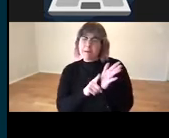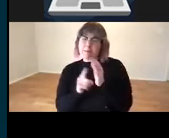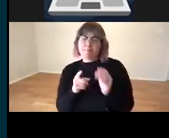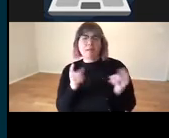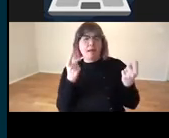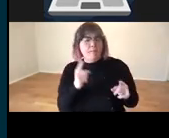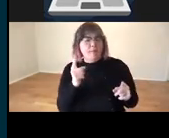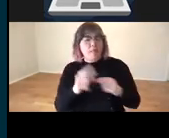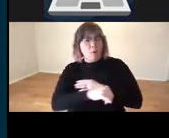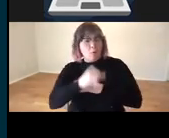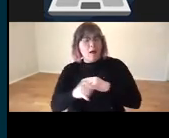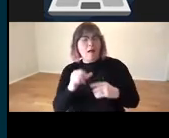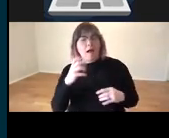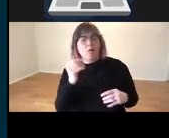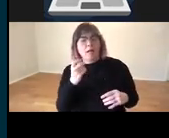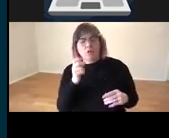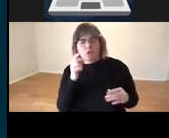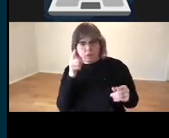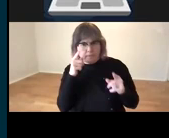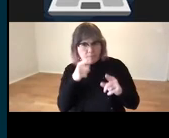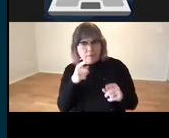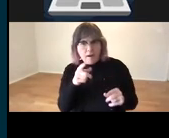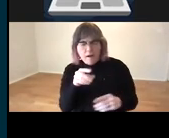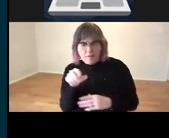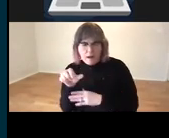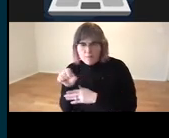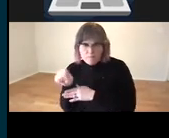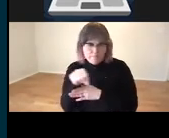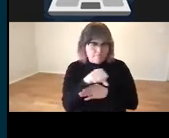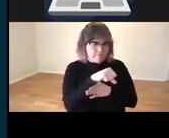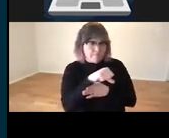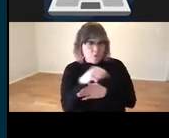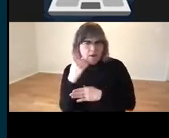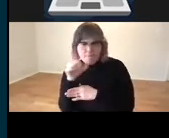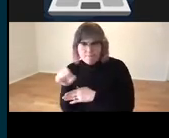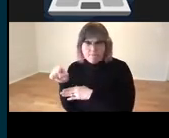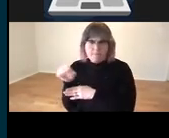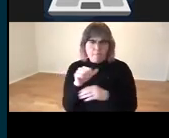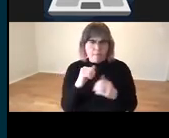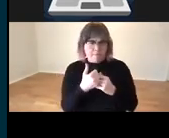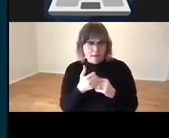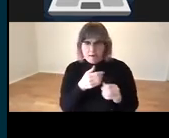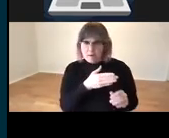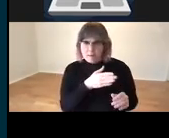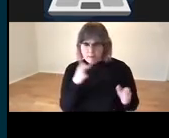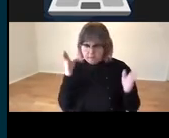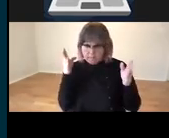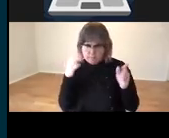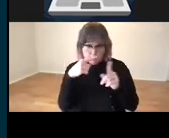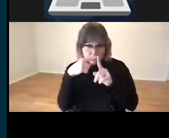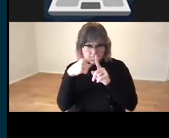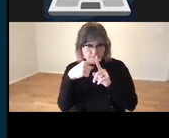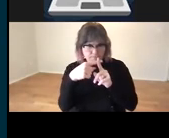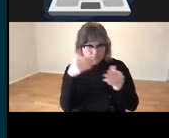is echolocating. It's very directional. So they actually have to move their head back and forth. And so they're producing these clicks. And as they're honing in on prey, getting closer